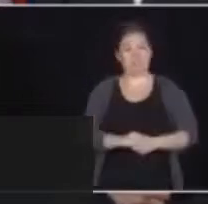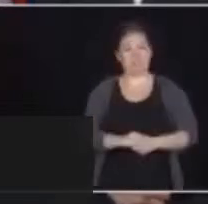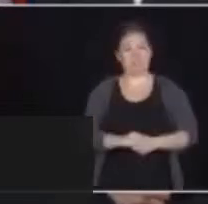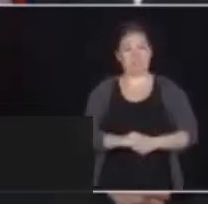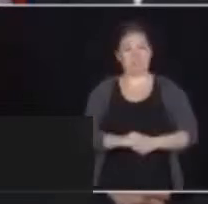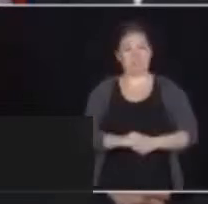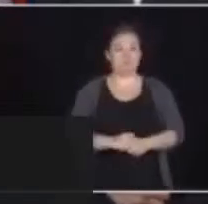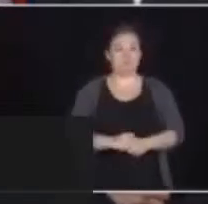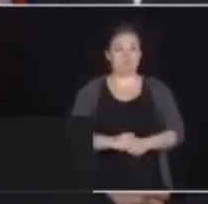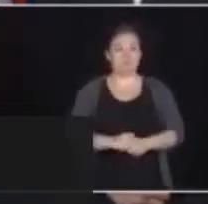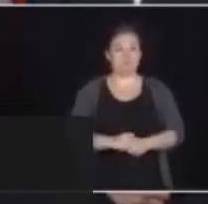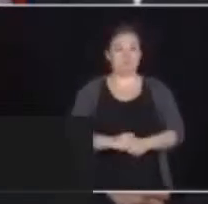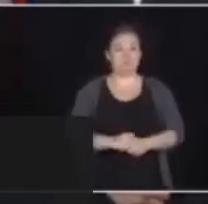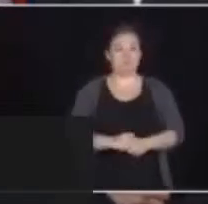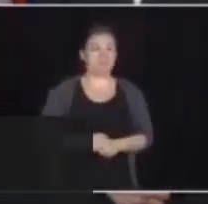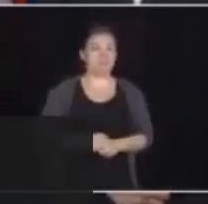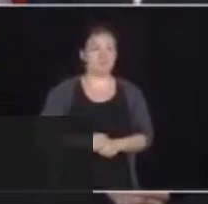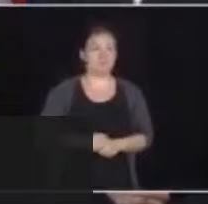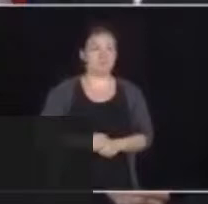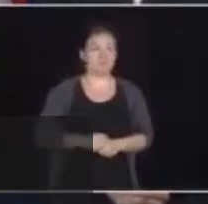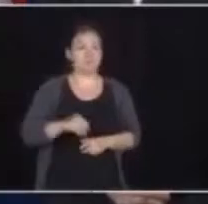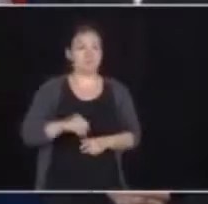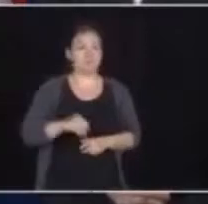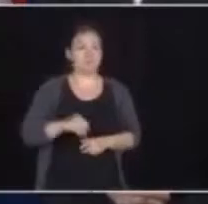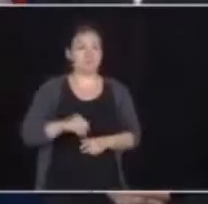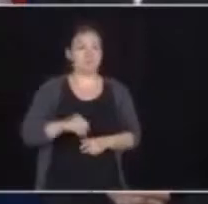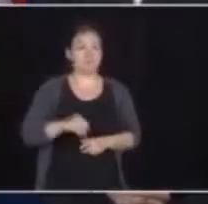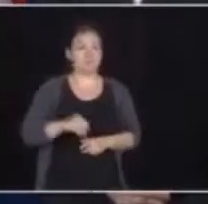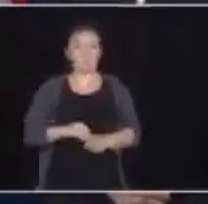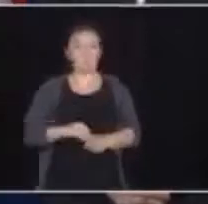Pelly from CBC News. Please go ahead. Hi, Laura.